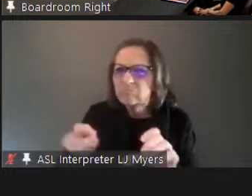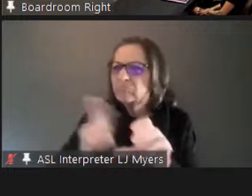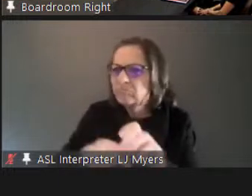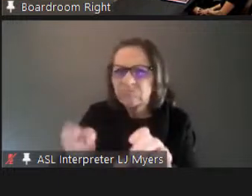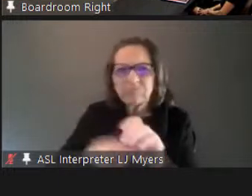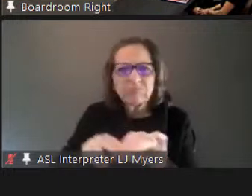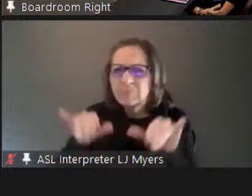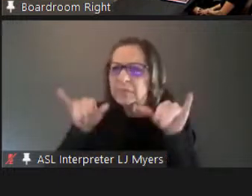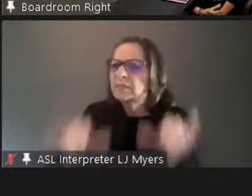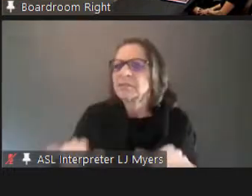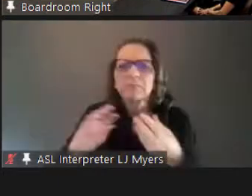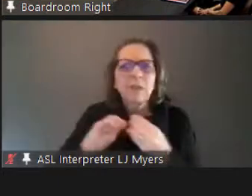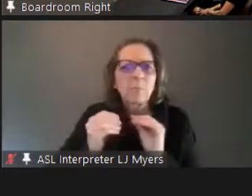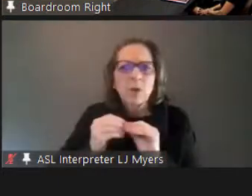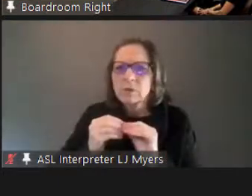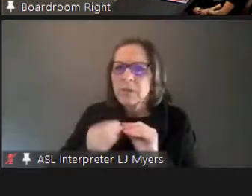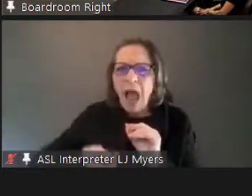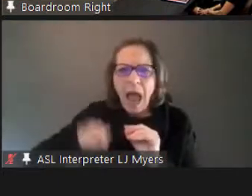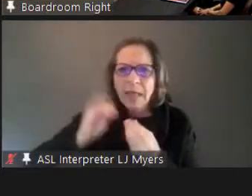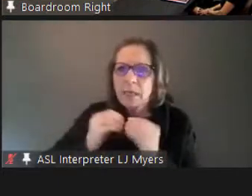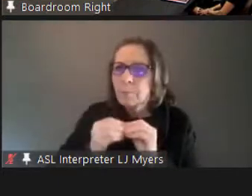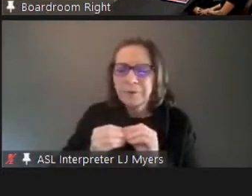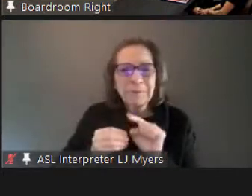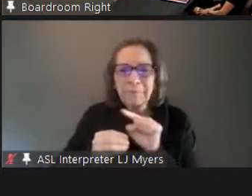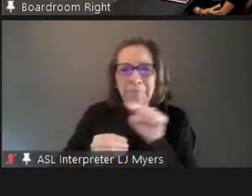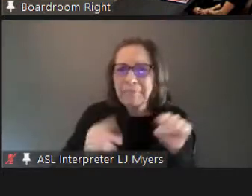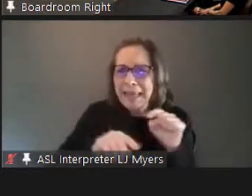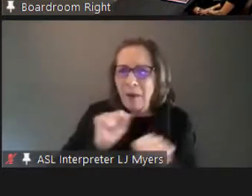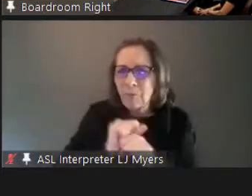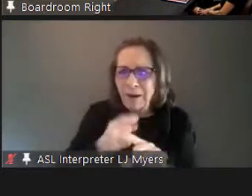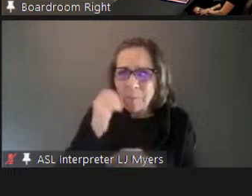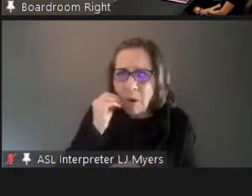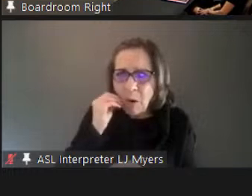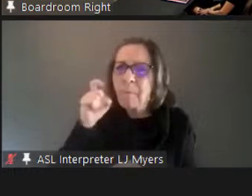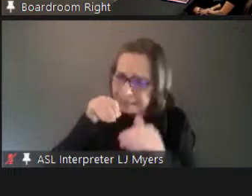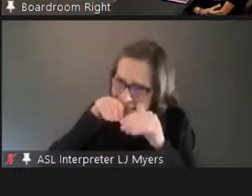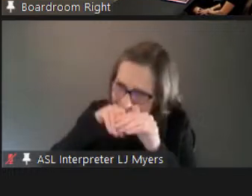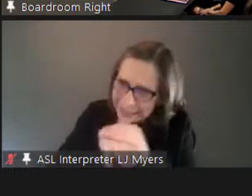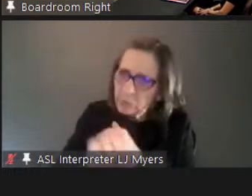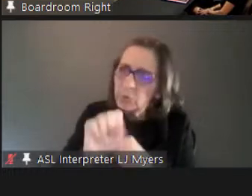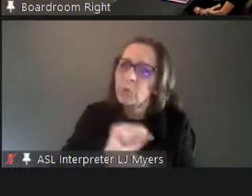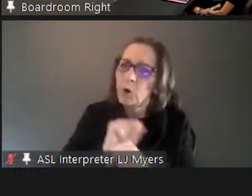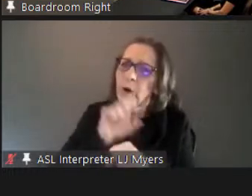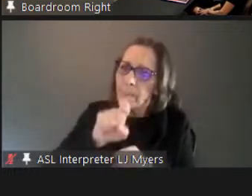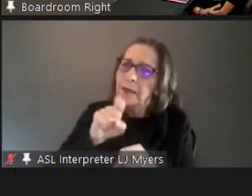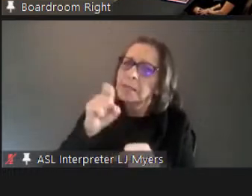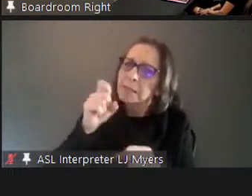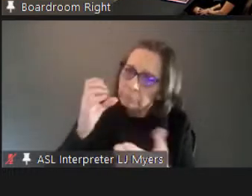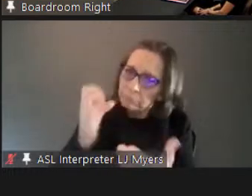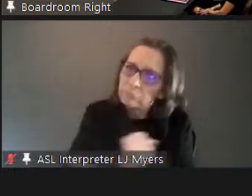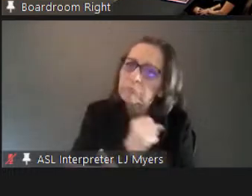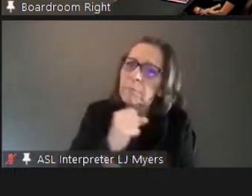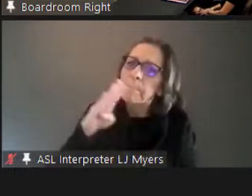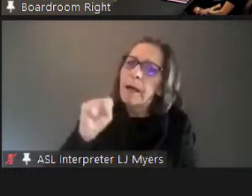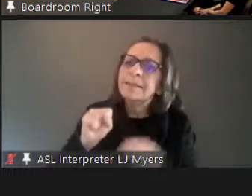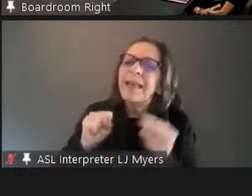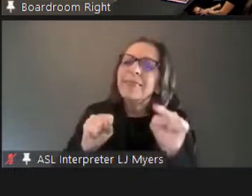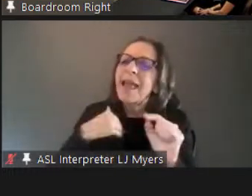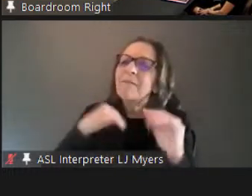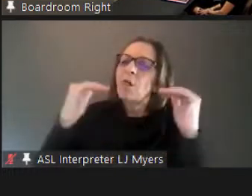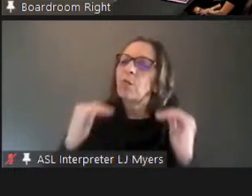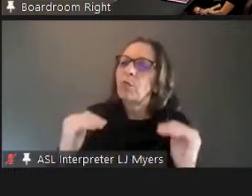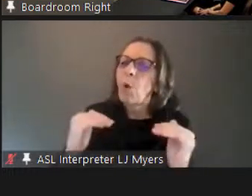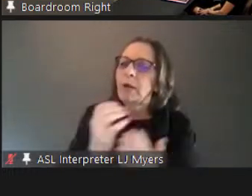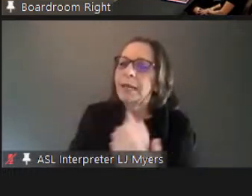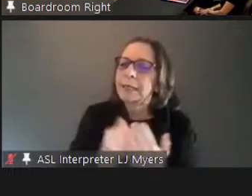rates. They're not able to work from home. They actually have to go into their jobs. They tend to be lower income and